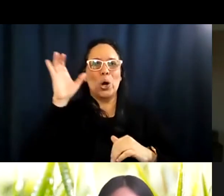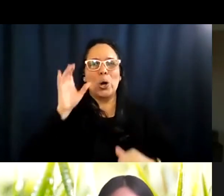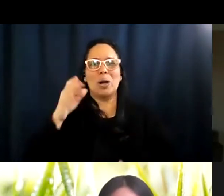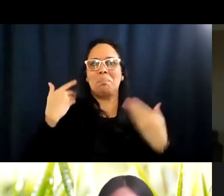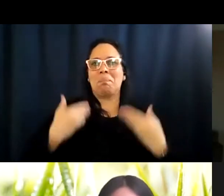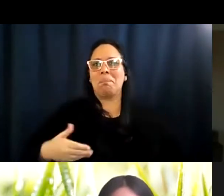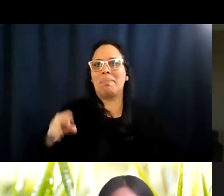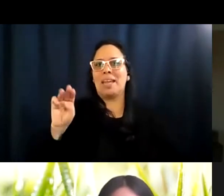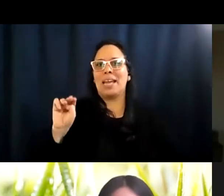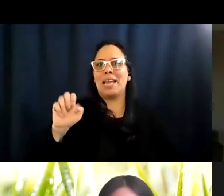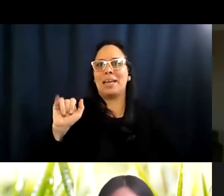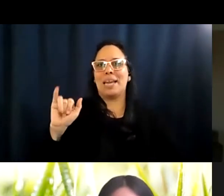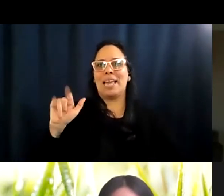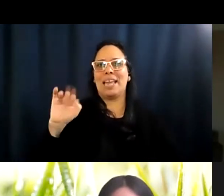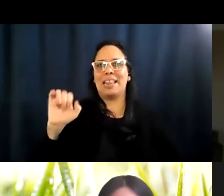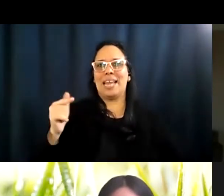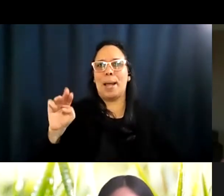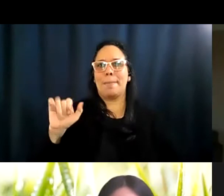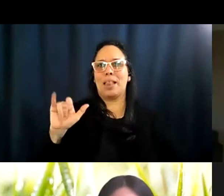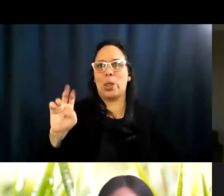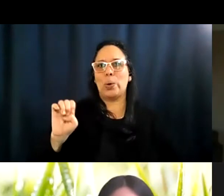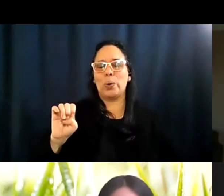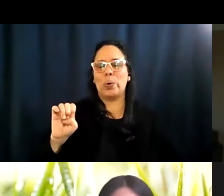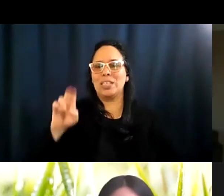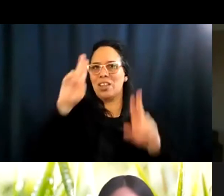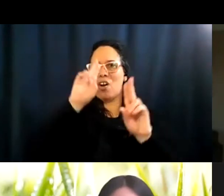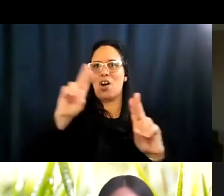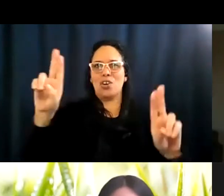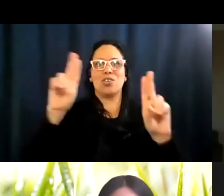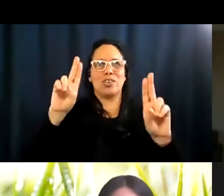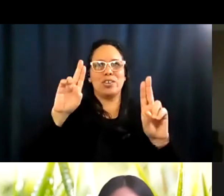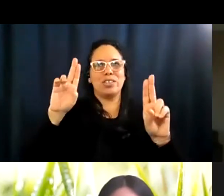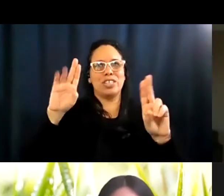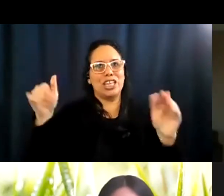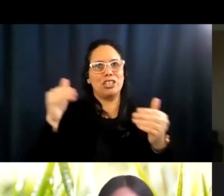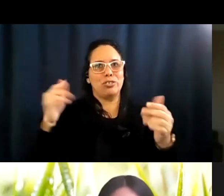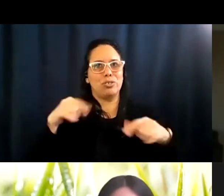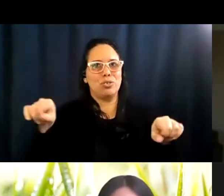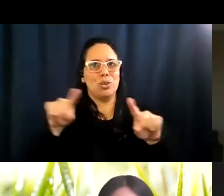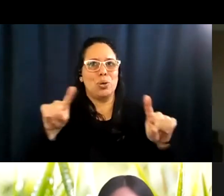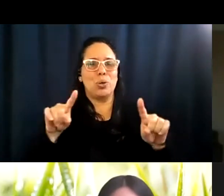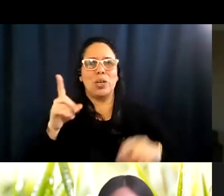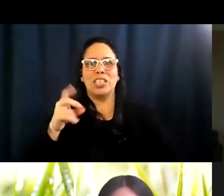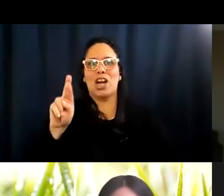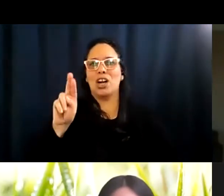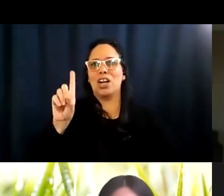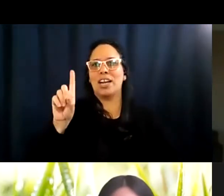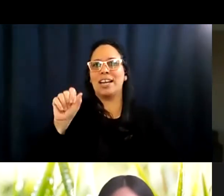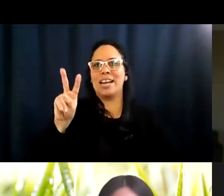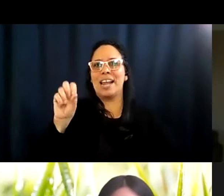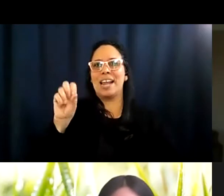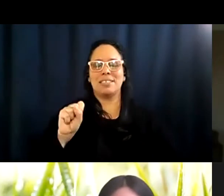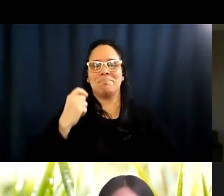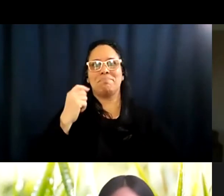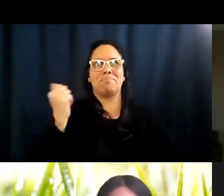It is such an honor to introduce you all to Dr. Angela Davis, one of my all-time favorite